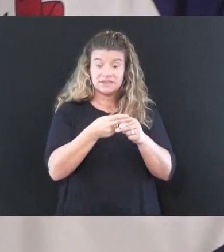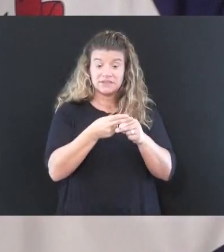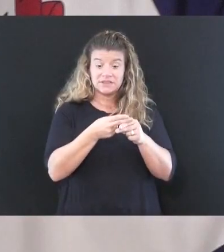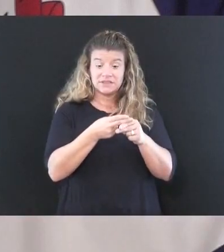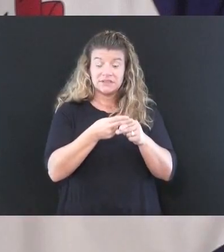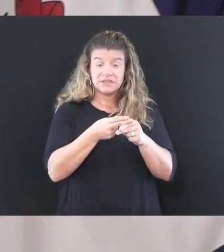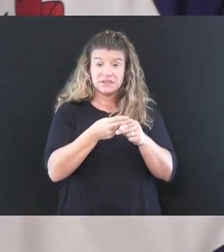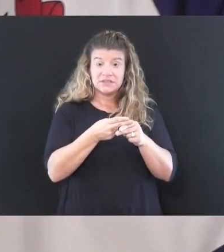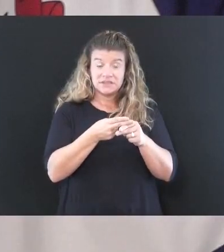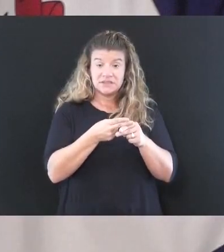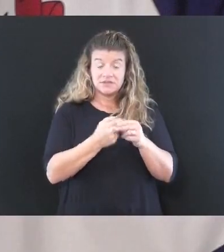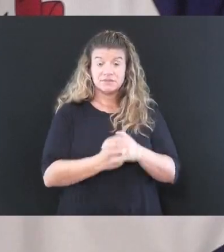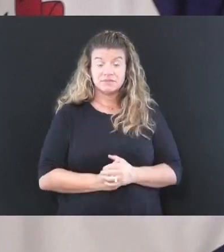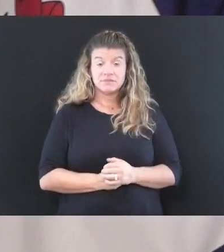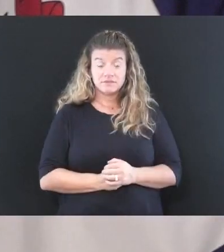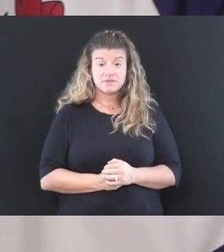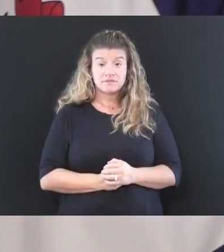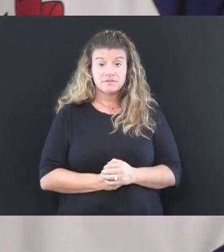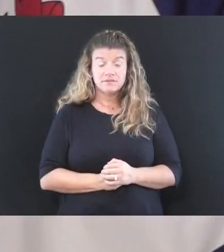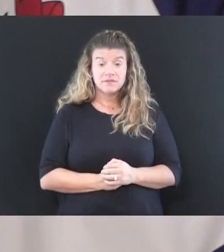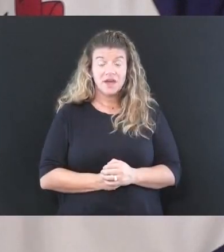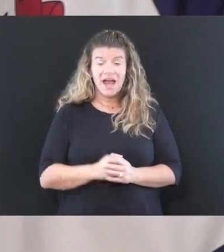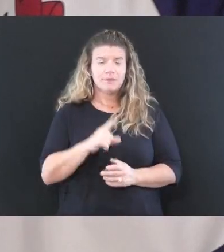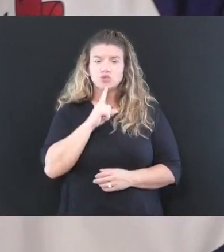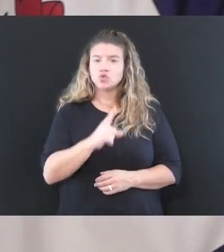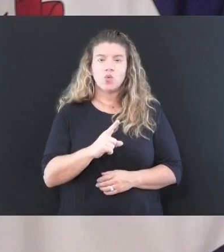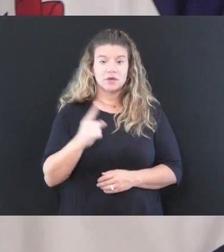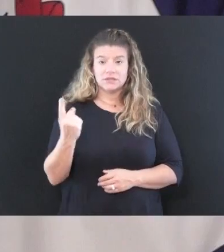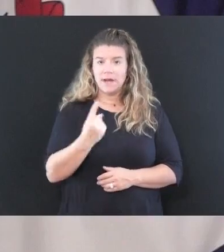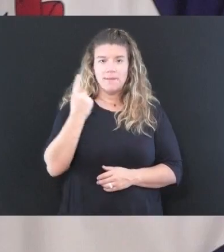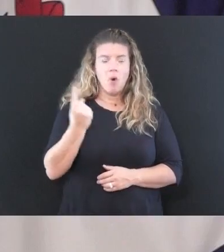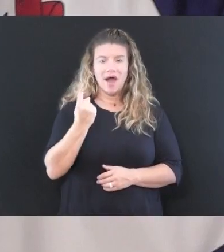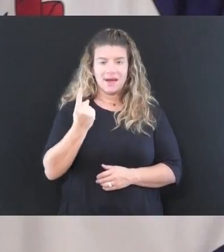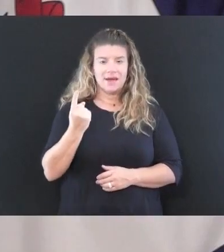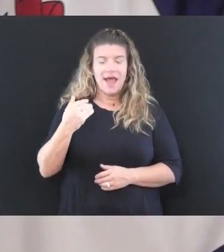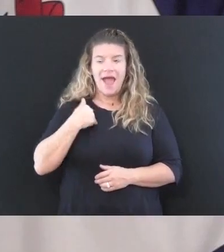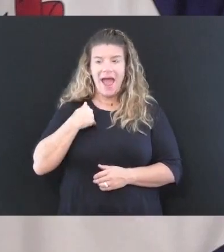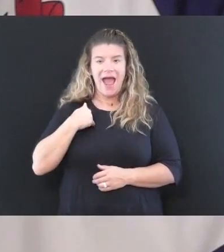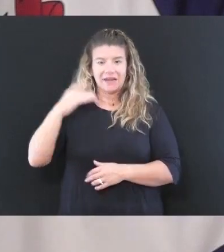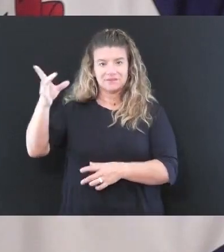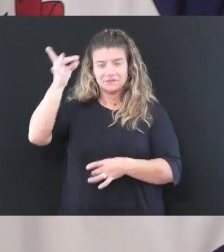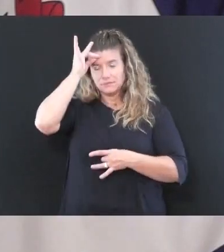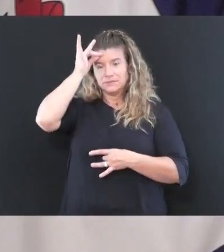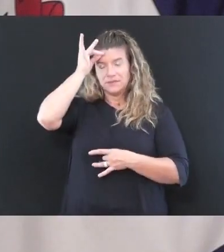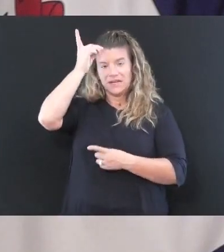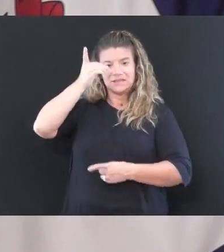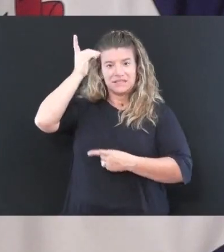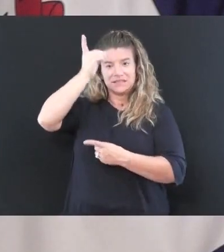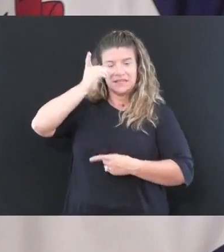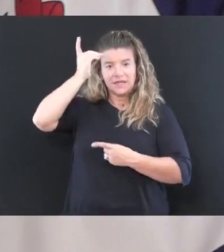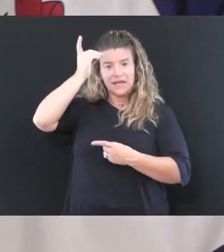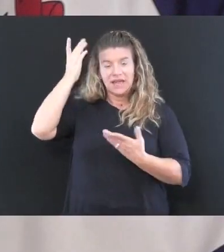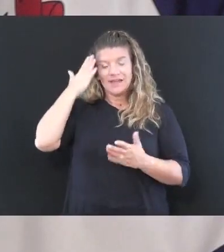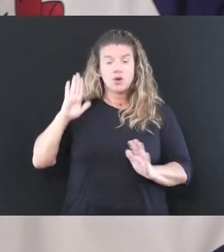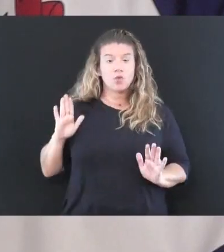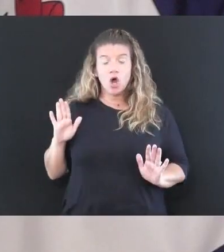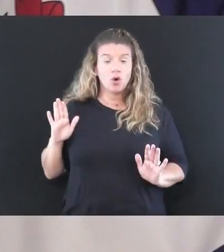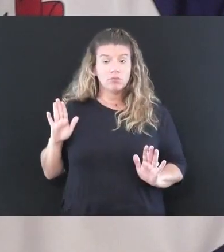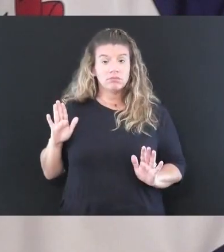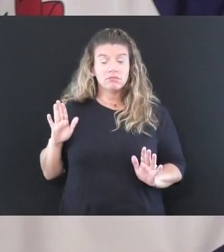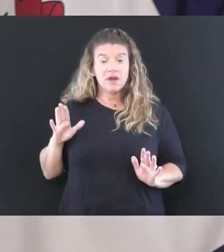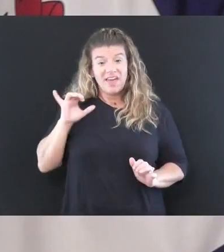Somebody that's got this disease, surely as I'm sitting here, and they don't know it, has the